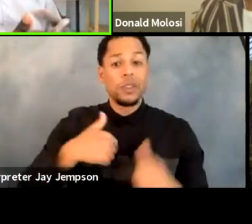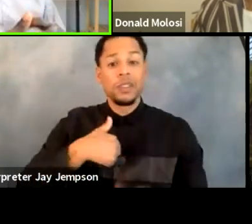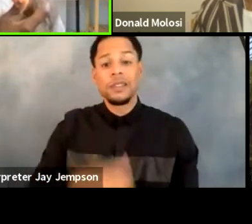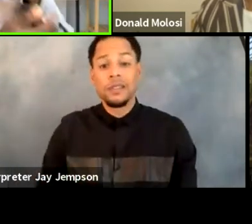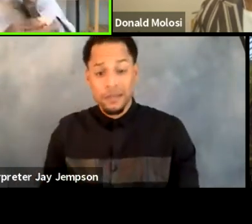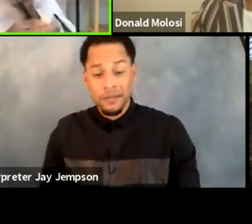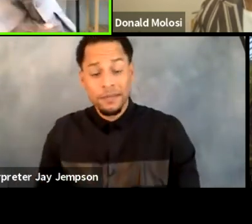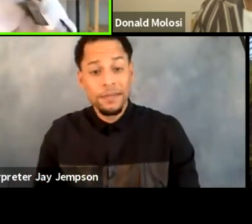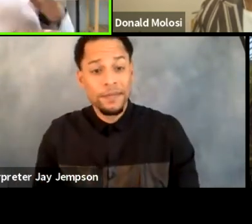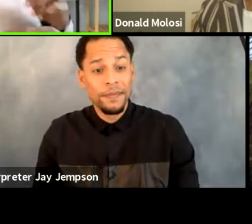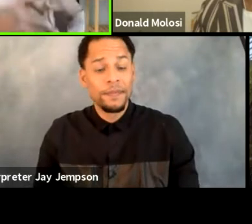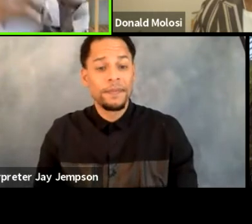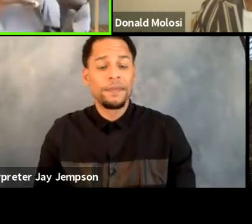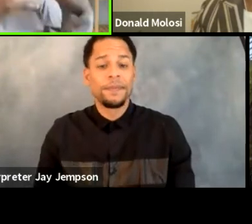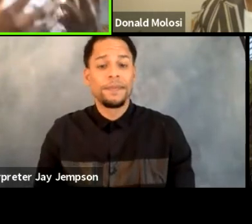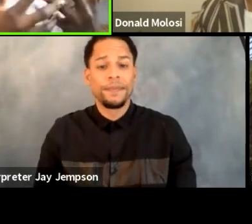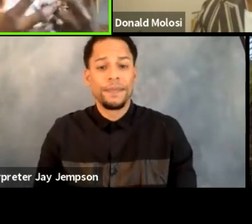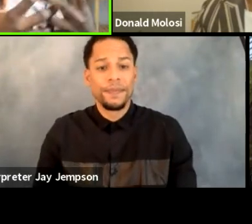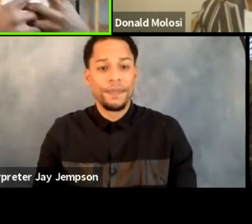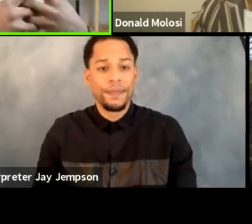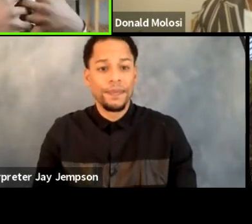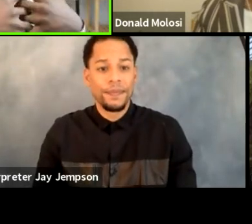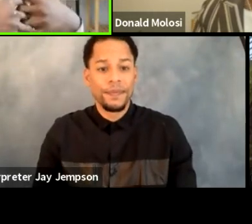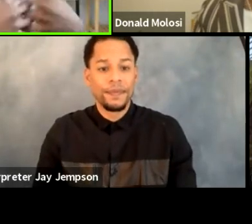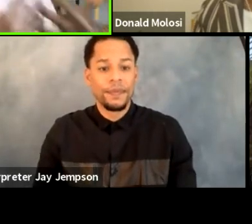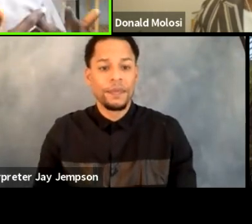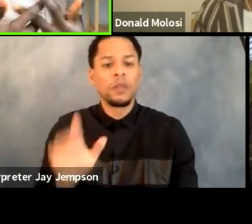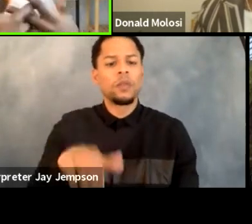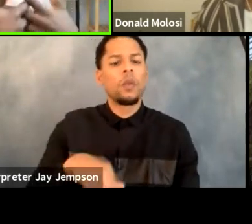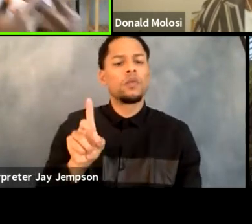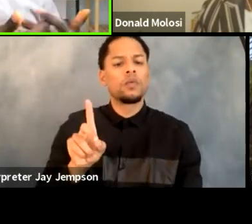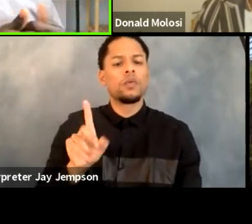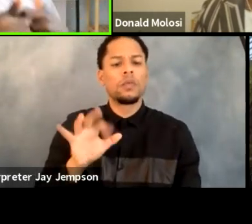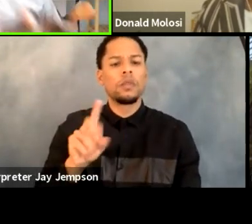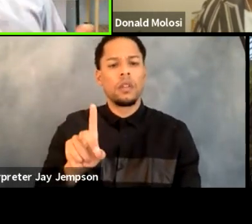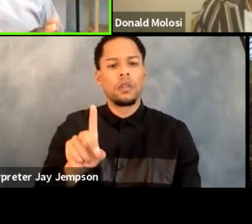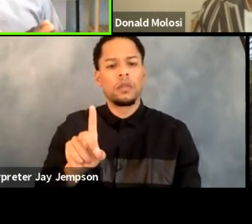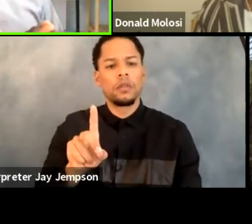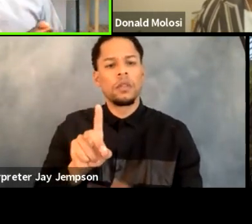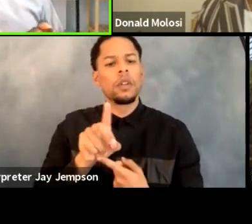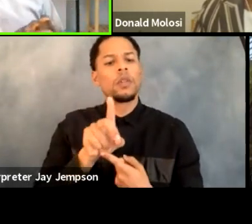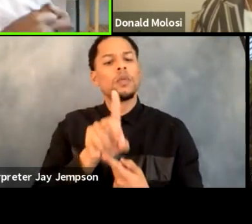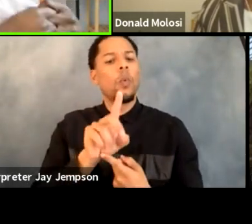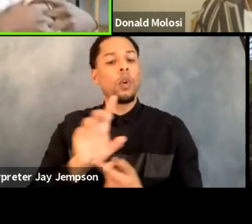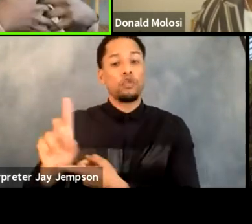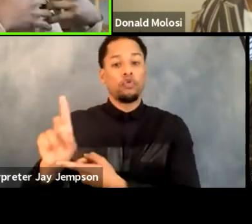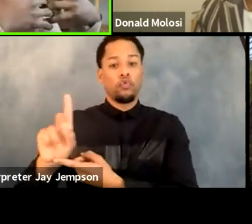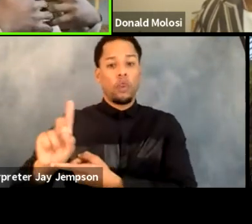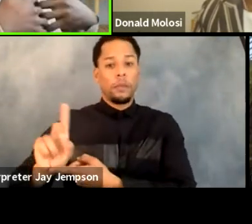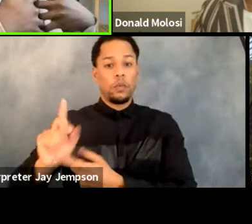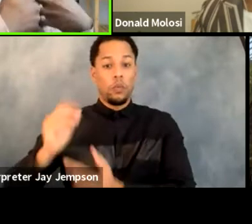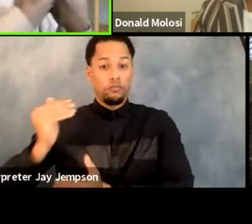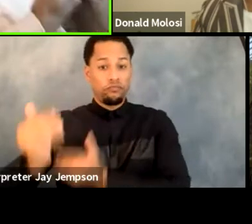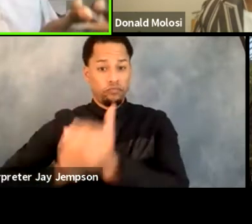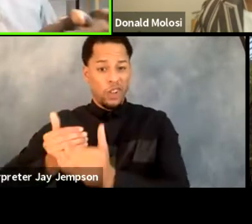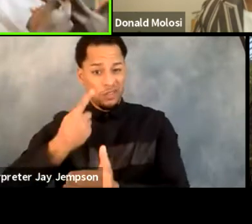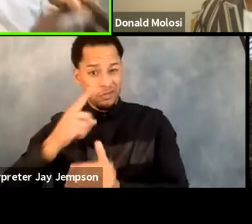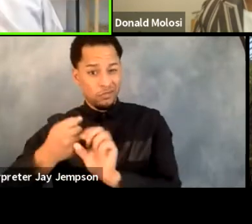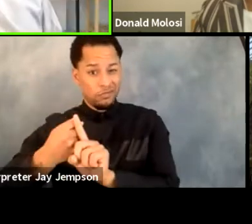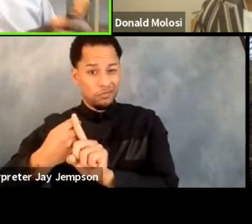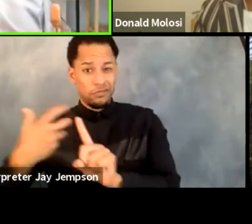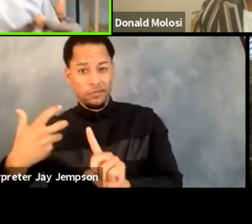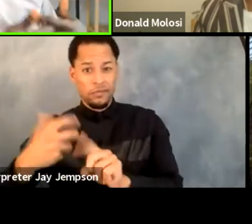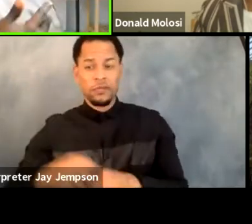as we move forward. So, Donna, do you want to talk about your own dramaturgical process, or how has the